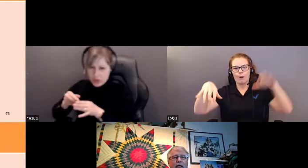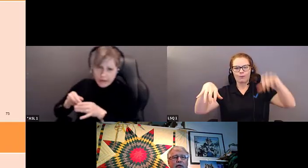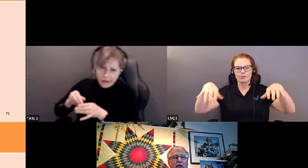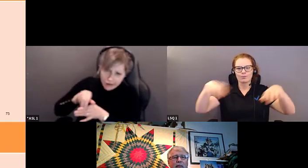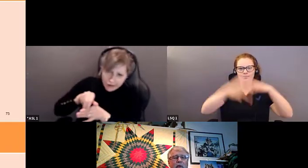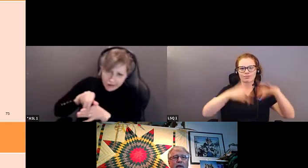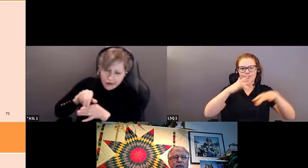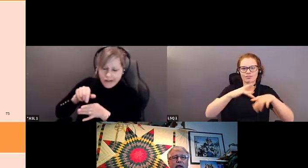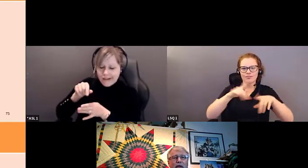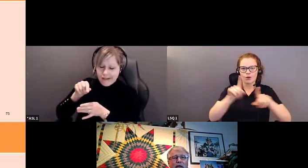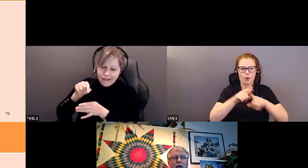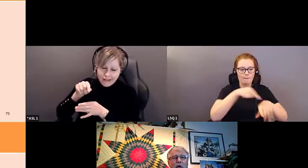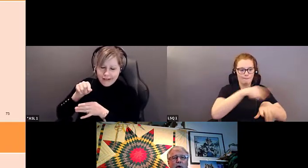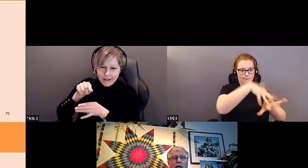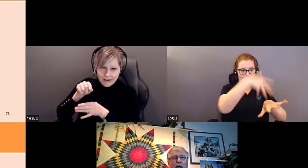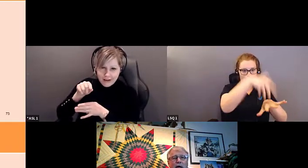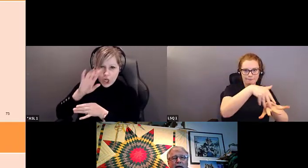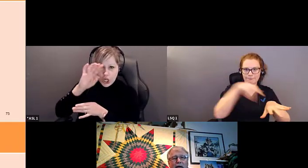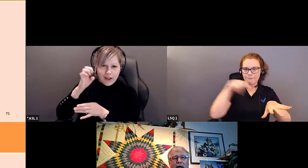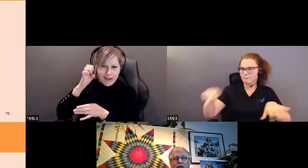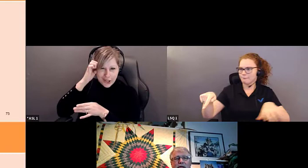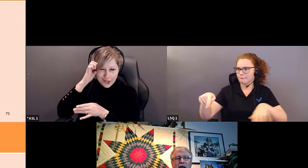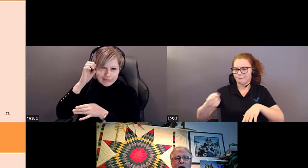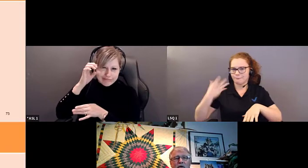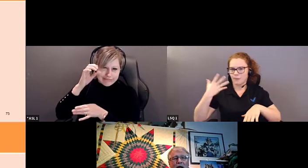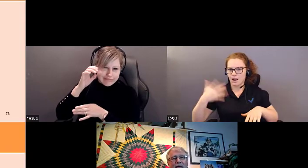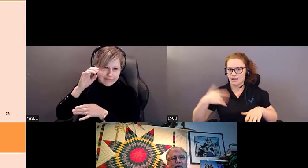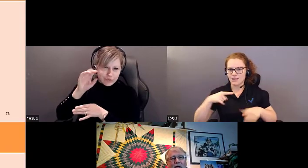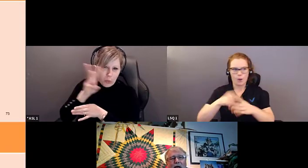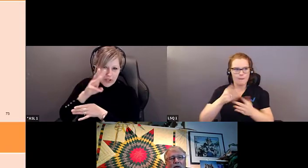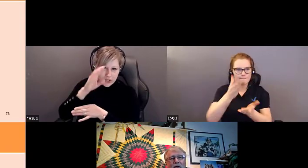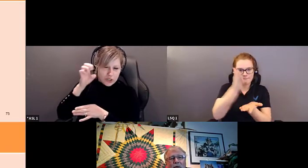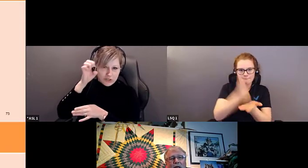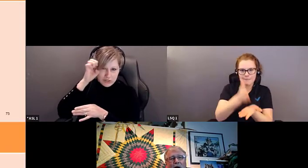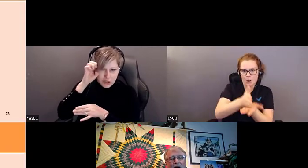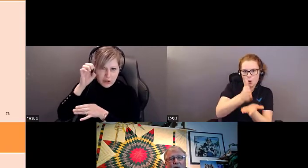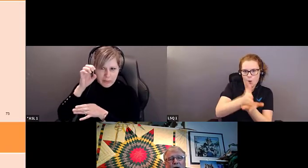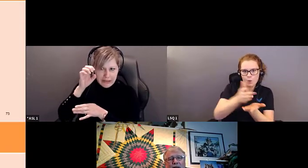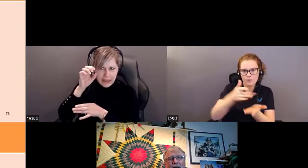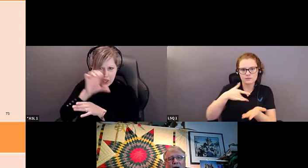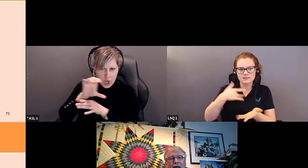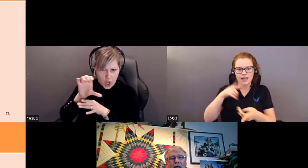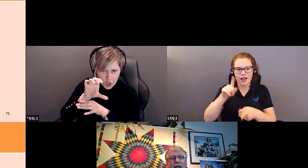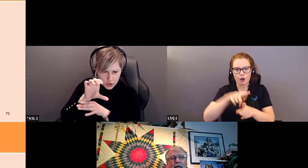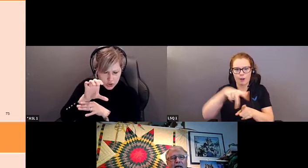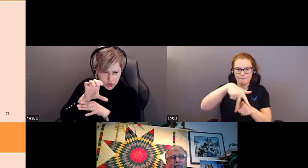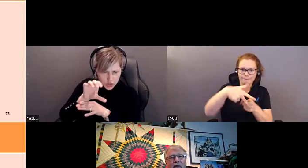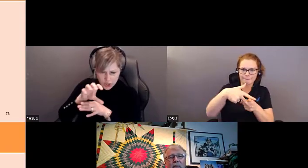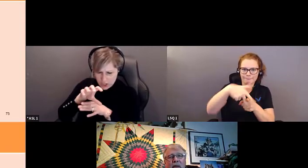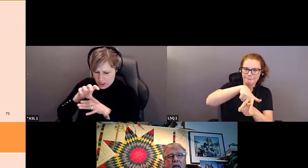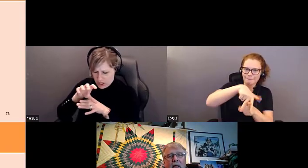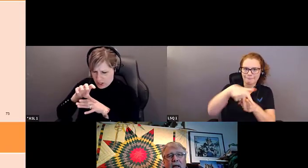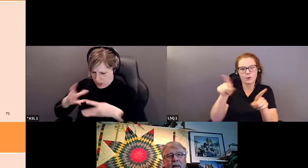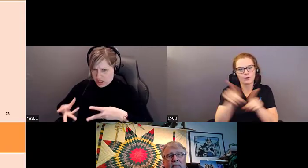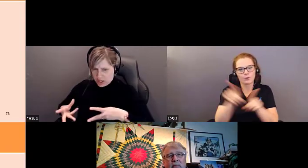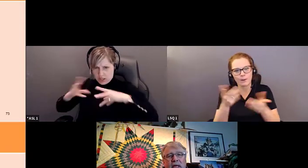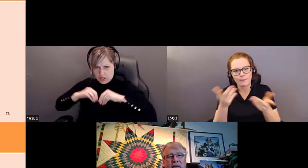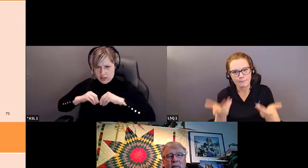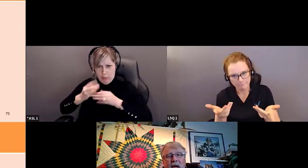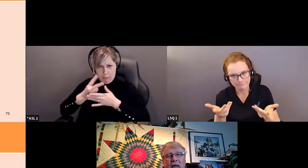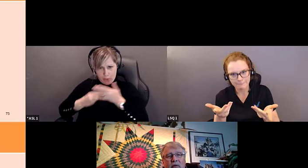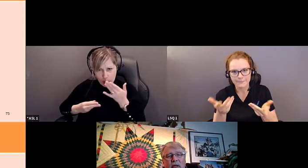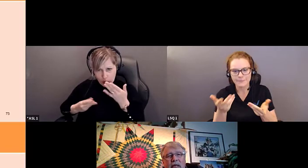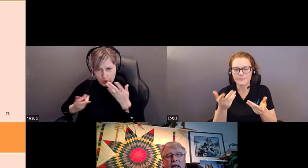1 foot in the ship and 1 foot in the canoe. And they're actually now trying to figure out who they are and where they are in life.